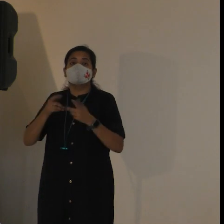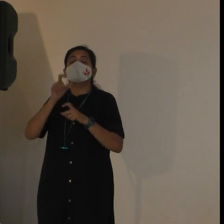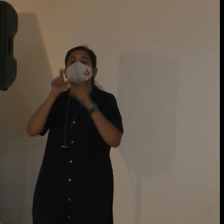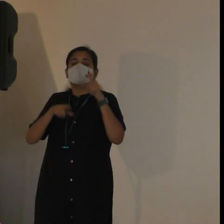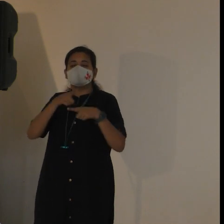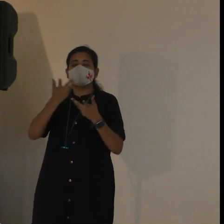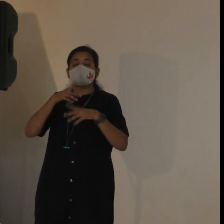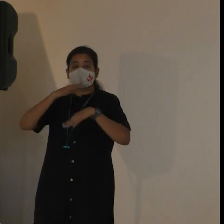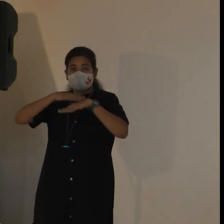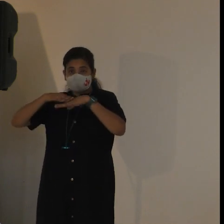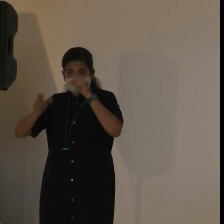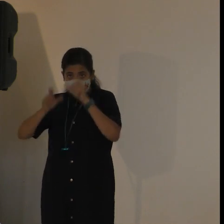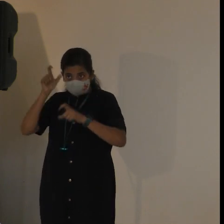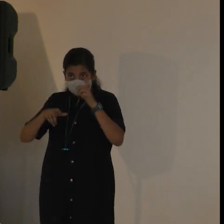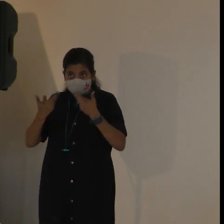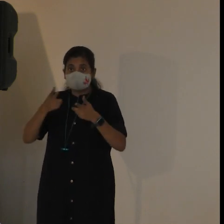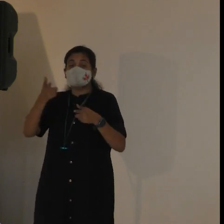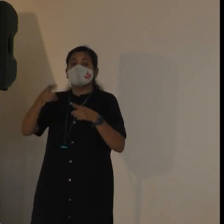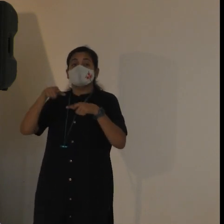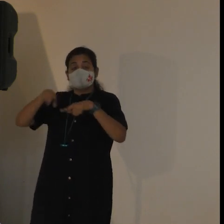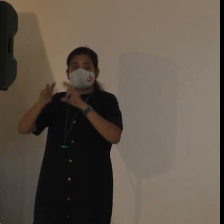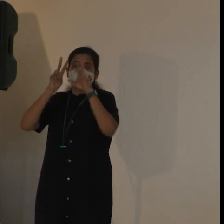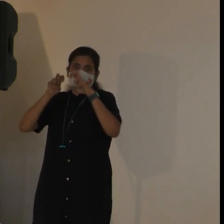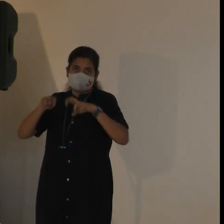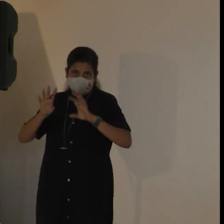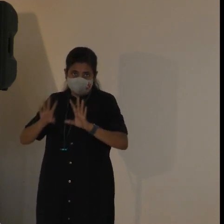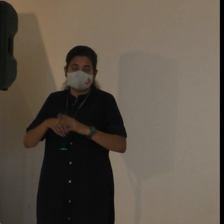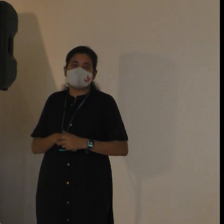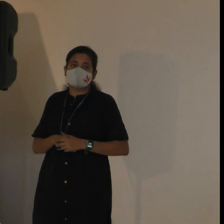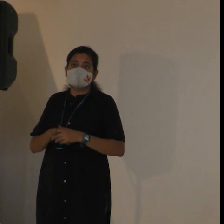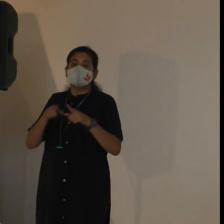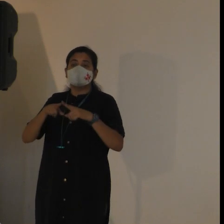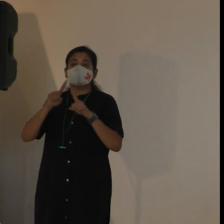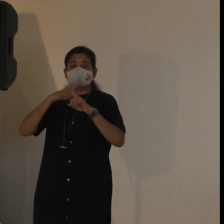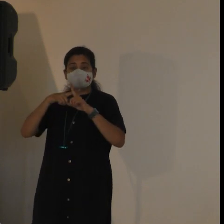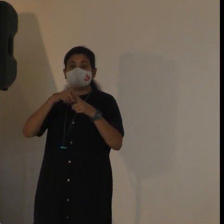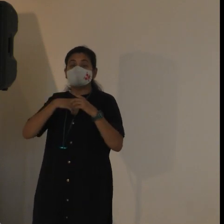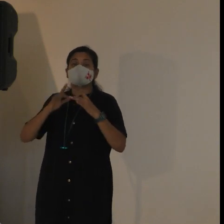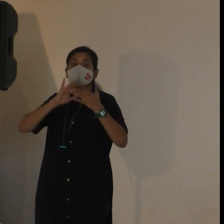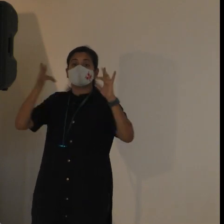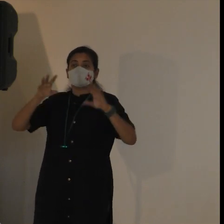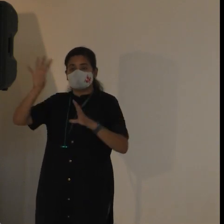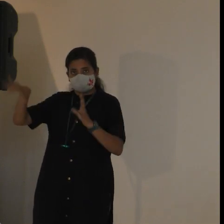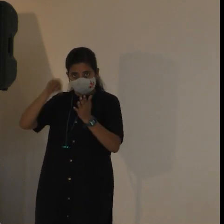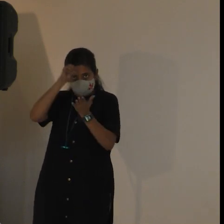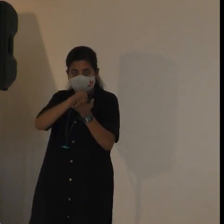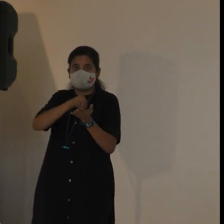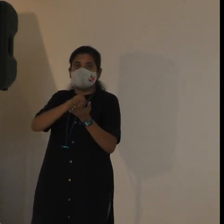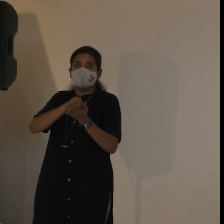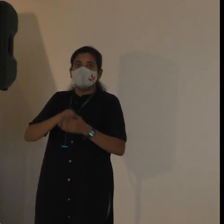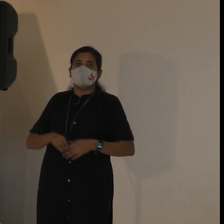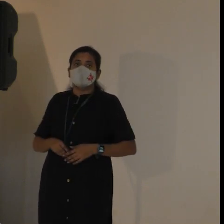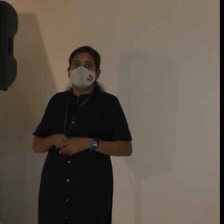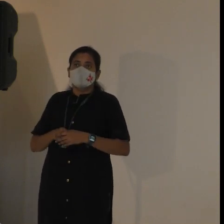curated both by the experts and by ourselves based on the research, and upload it onto the website to engage